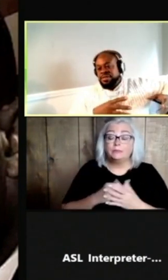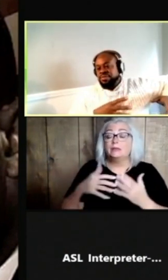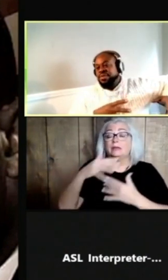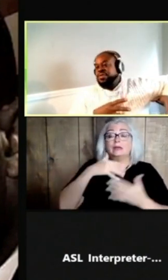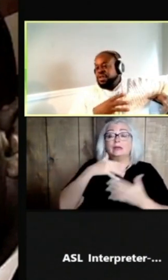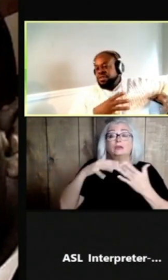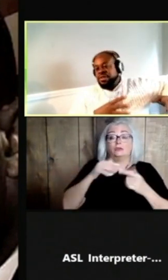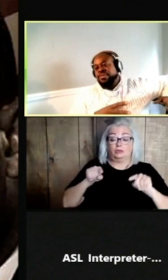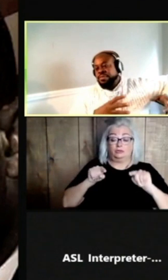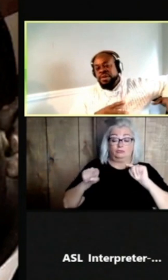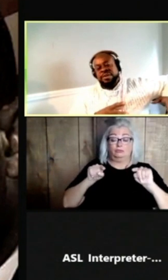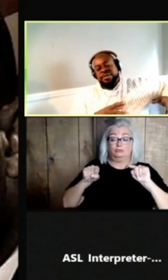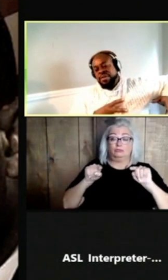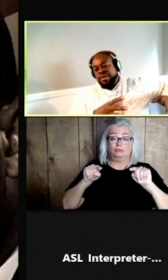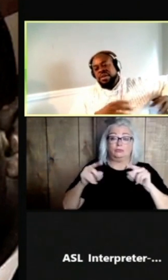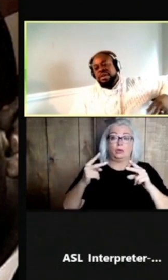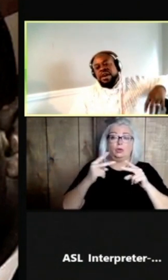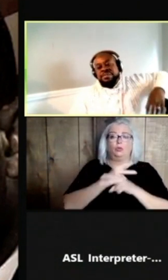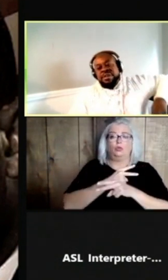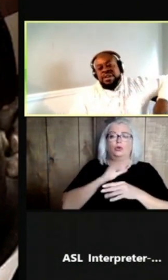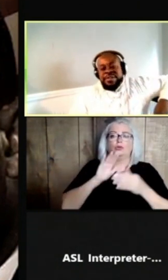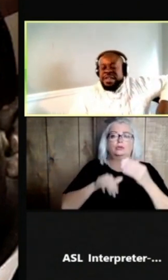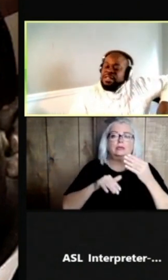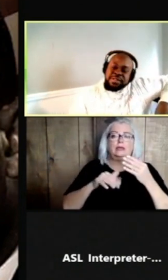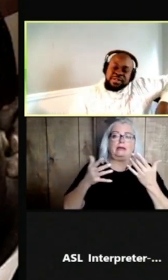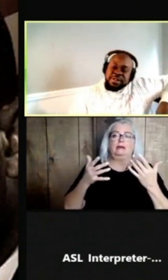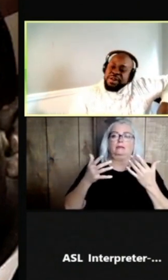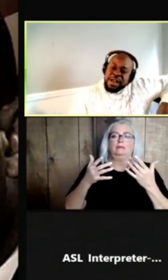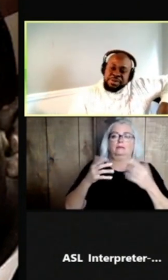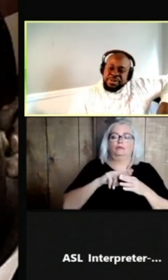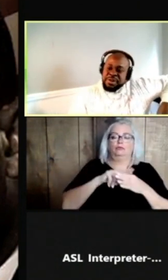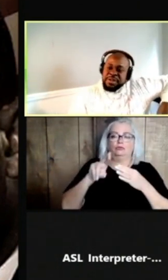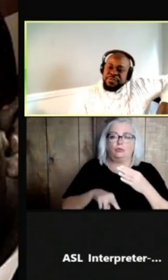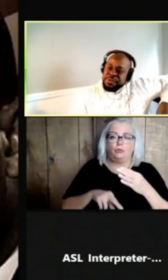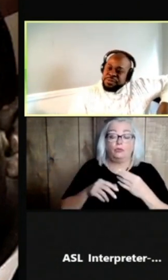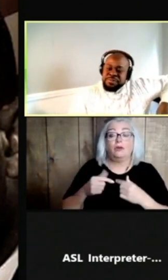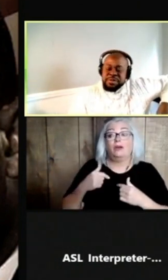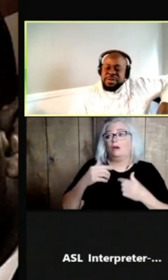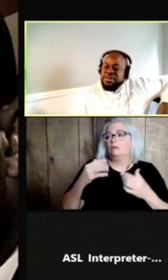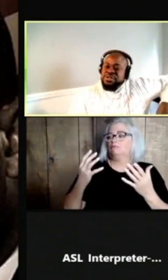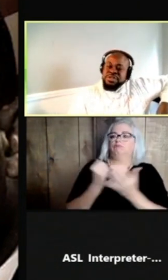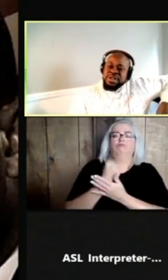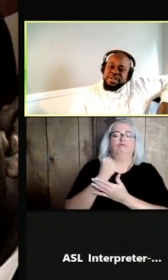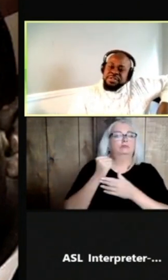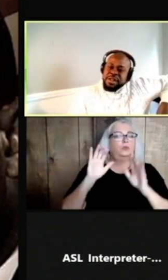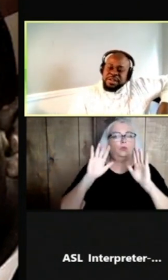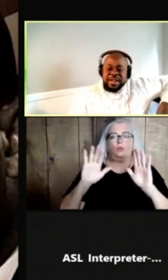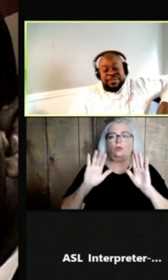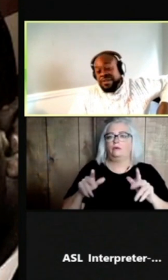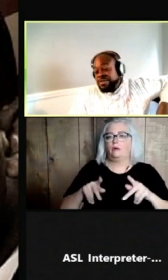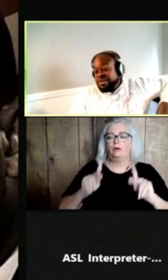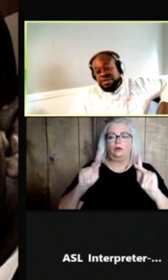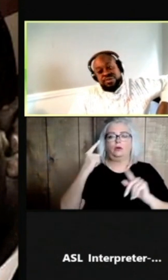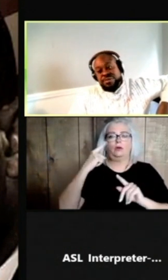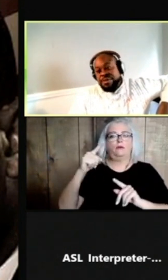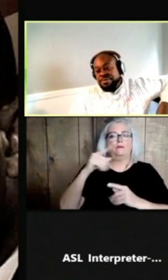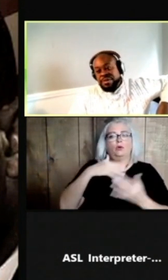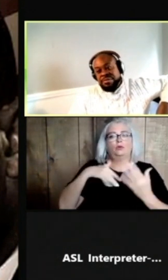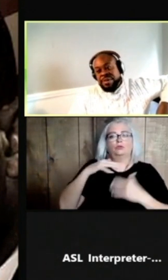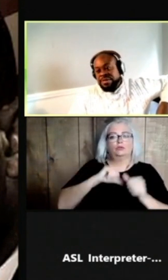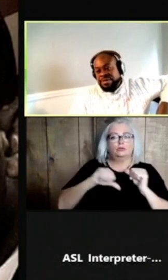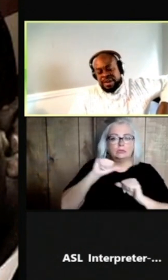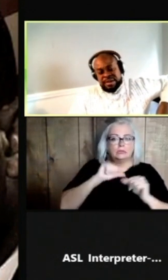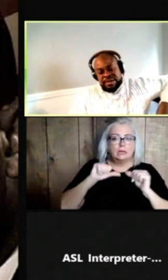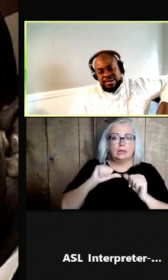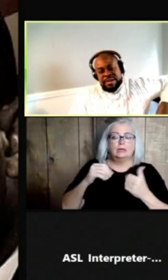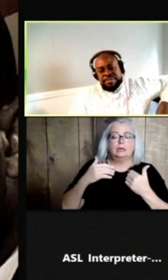these things is worse than the sum of their parts. I believe that this is a great opportunity for the people on the social science side to have conversations with the people